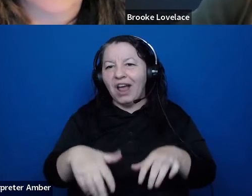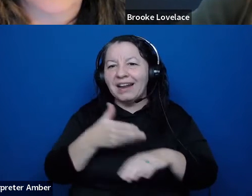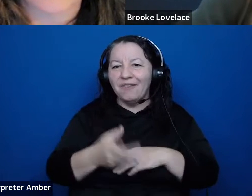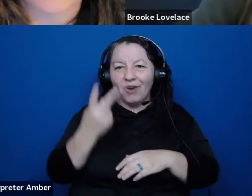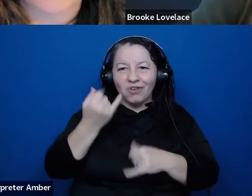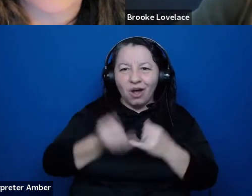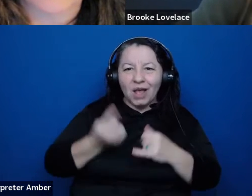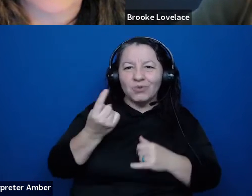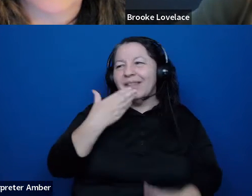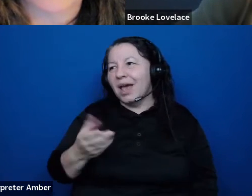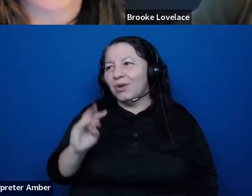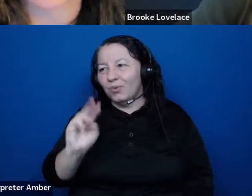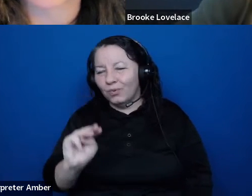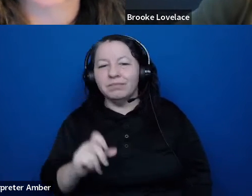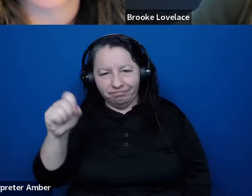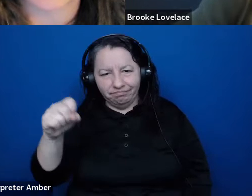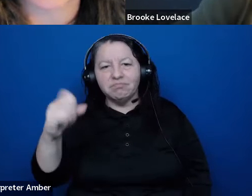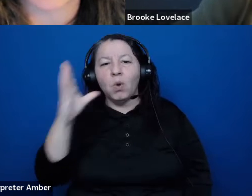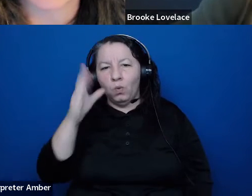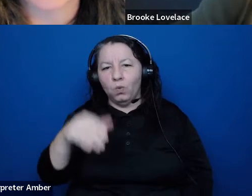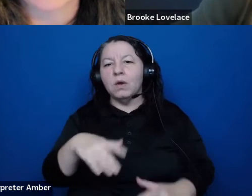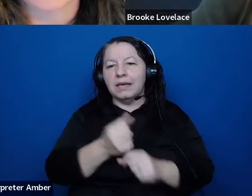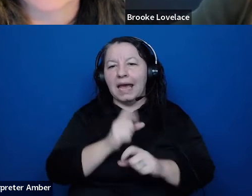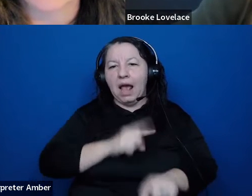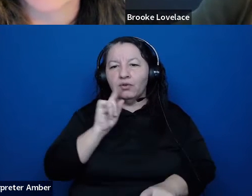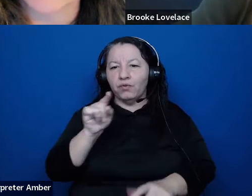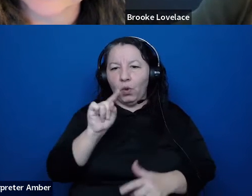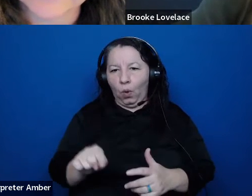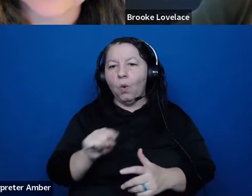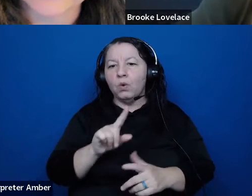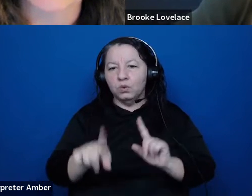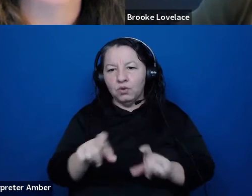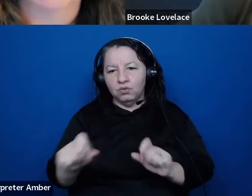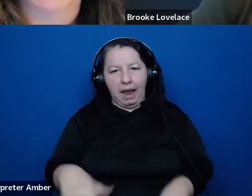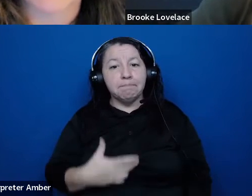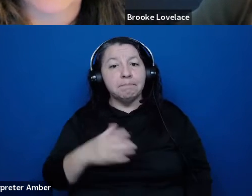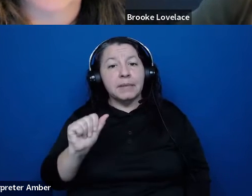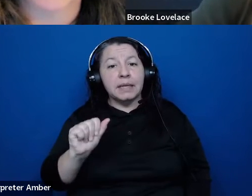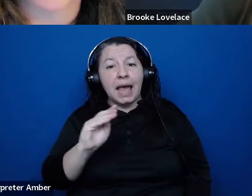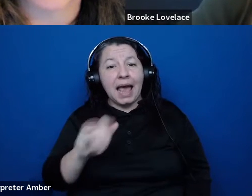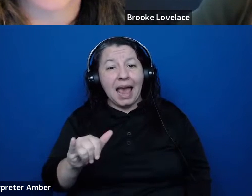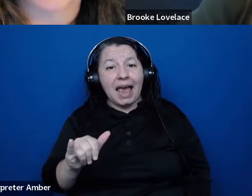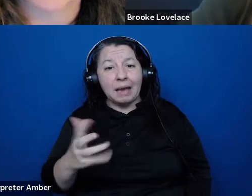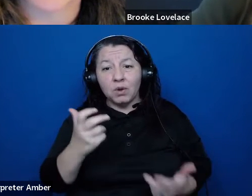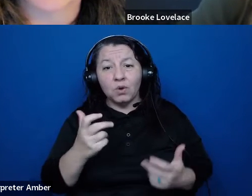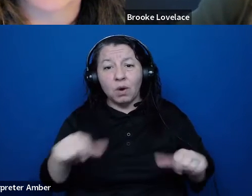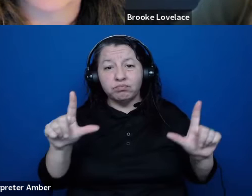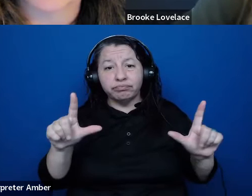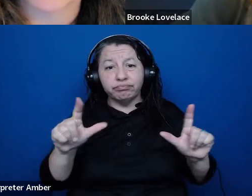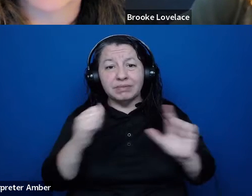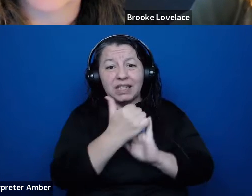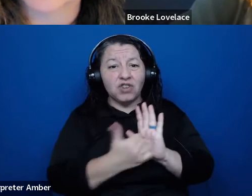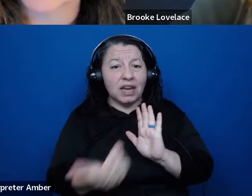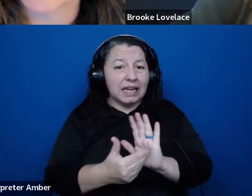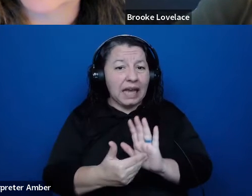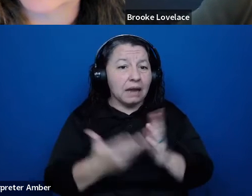So thank you. Yeah, we can get those answered. I don't know, Amy, if you want to put the agenda back up, but we do want